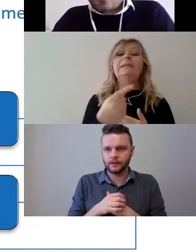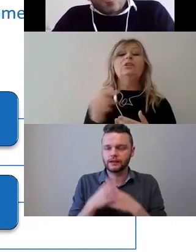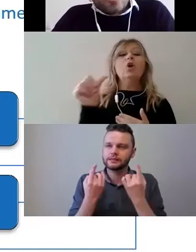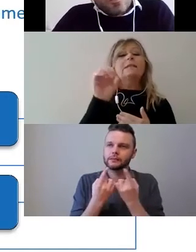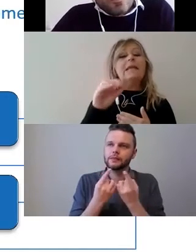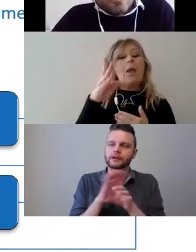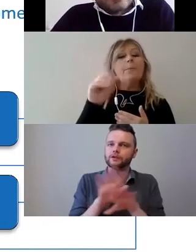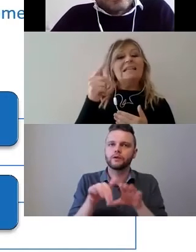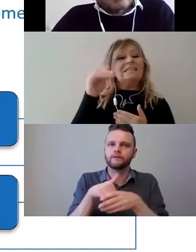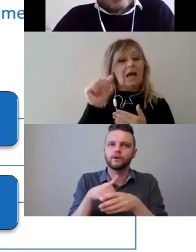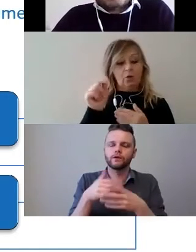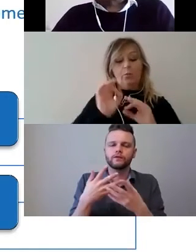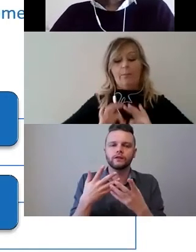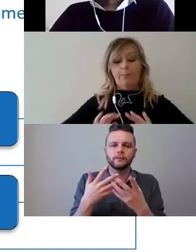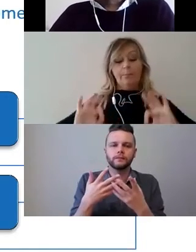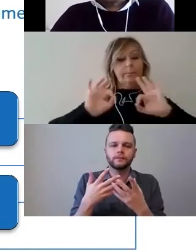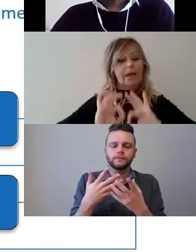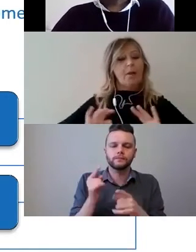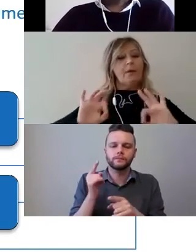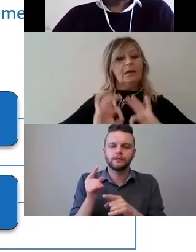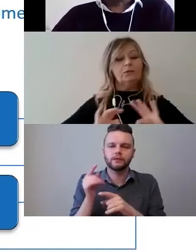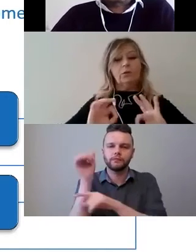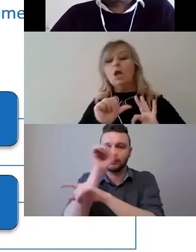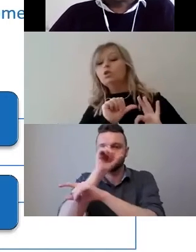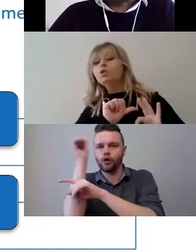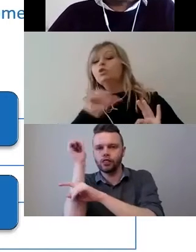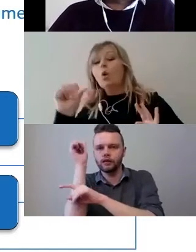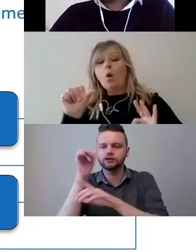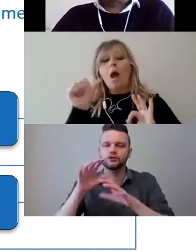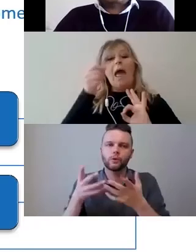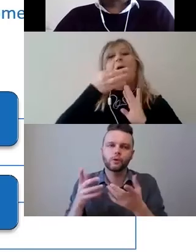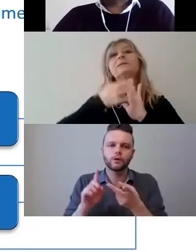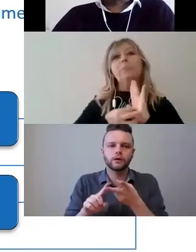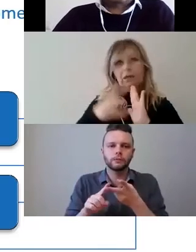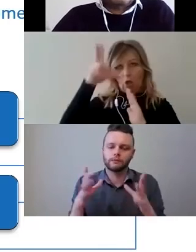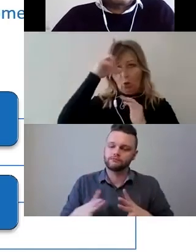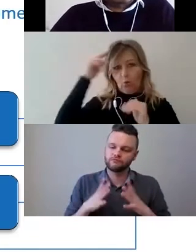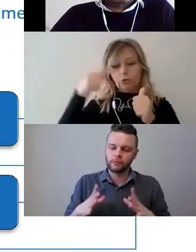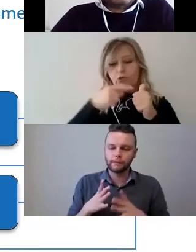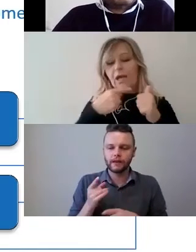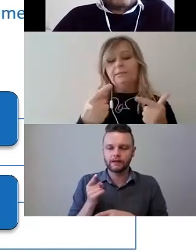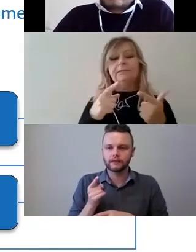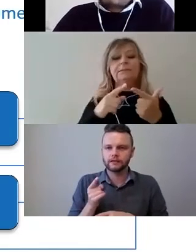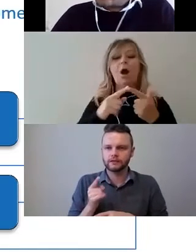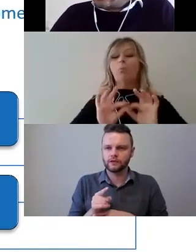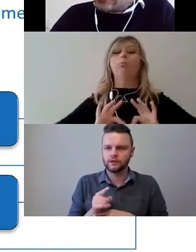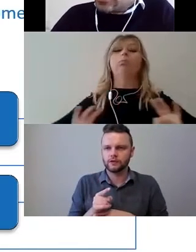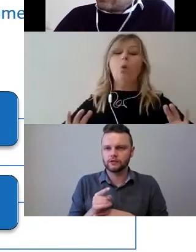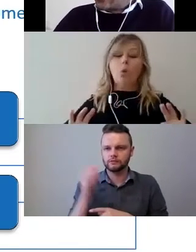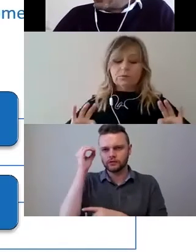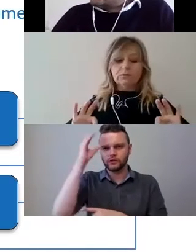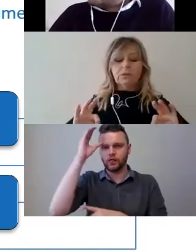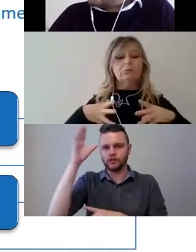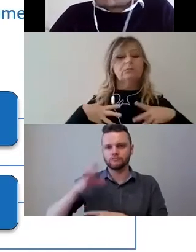involve only the aspect of knowledge or being prepared on terms of knowledge